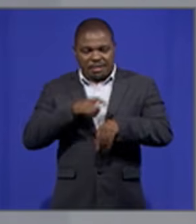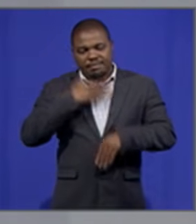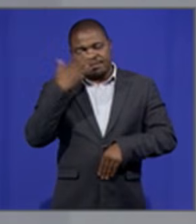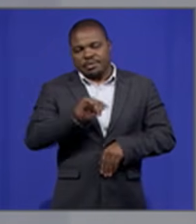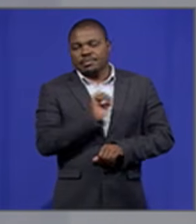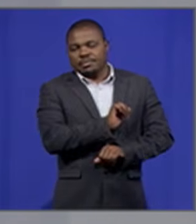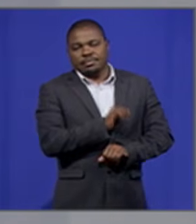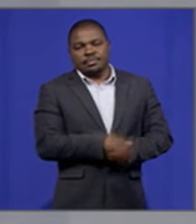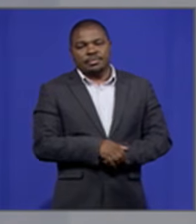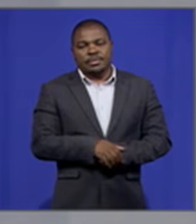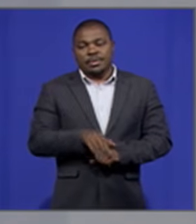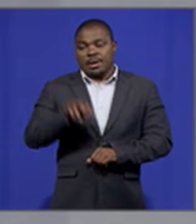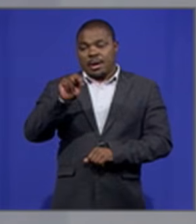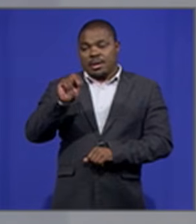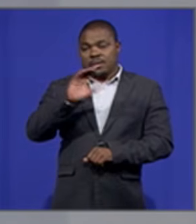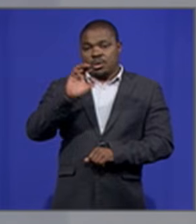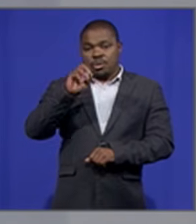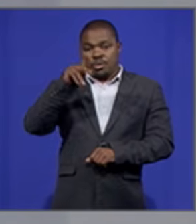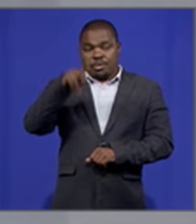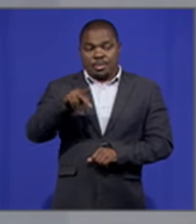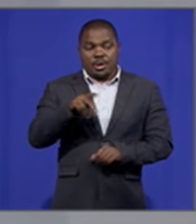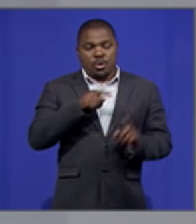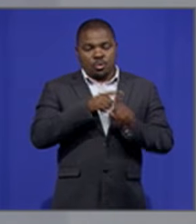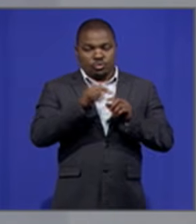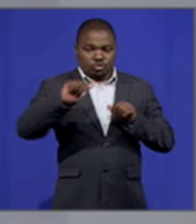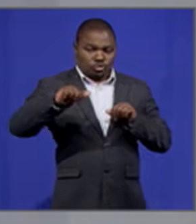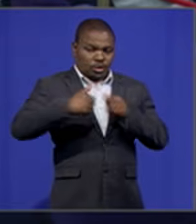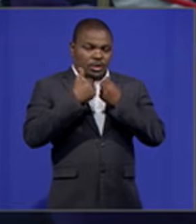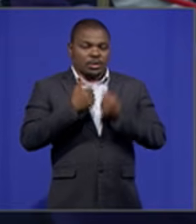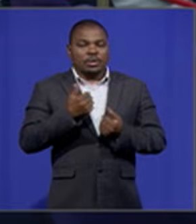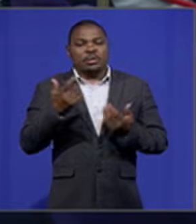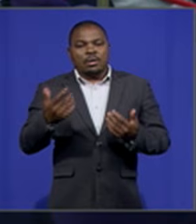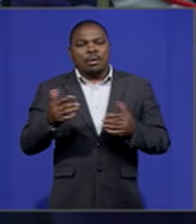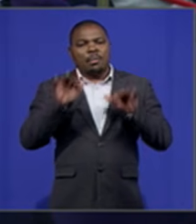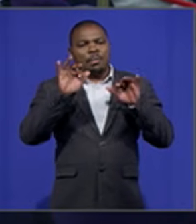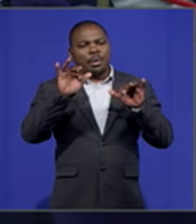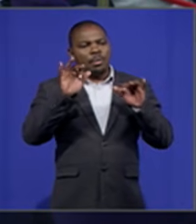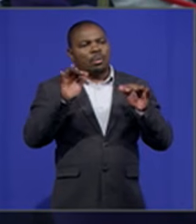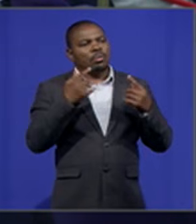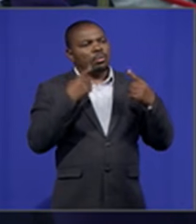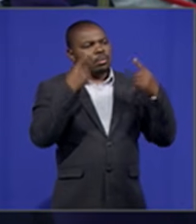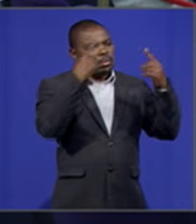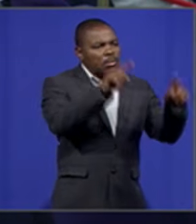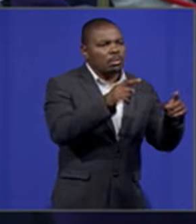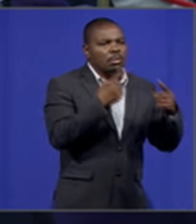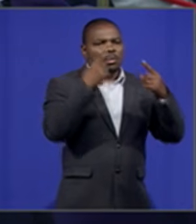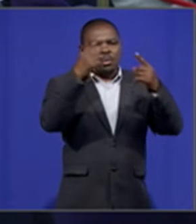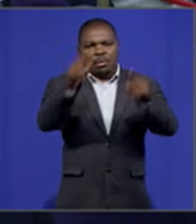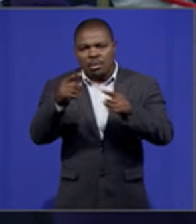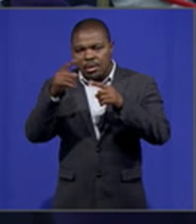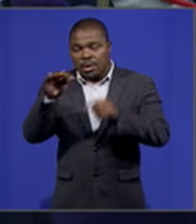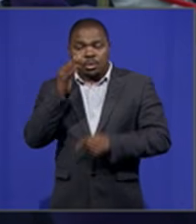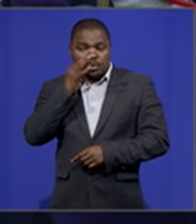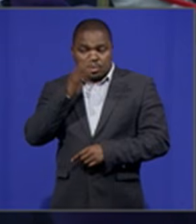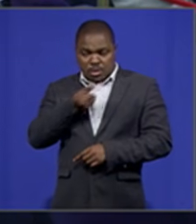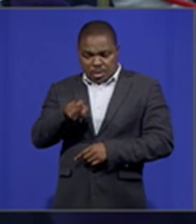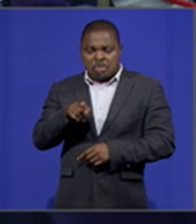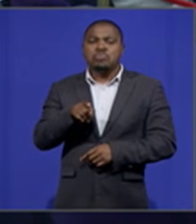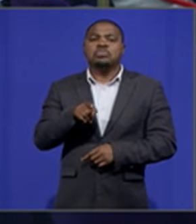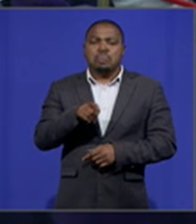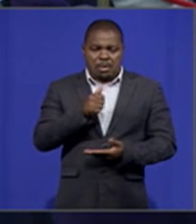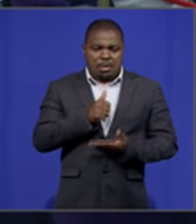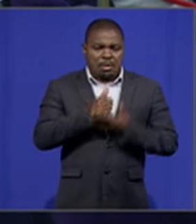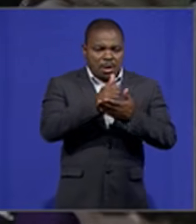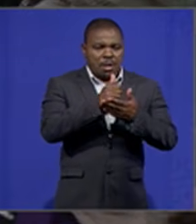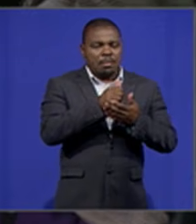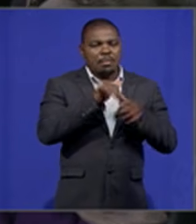Ramaphosa o gwetlile NCOP go netefatsa fa lenaane la Taking Parliament to the People le tlisa maungo go baagi. Ke Tebogo Phakedi